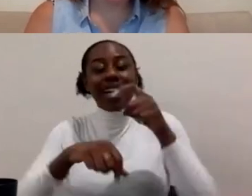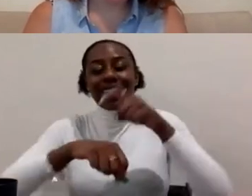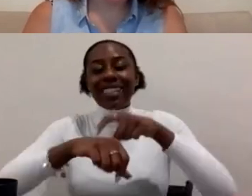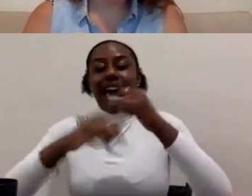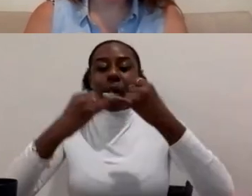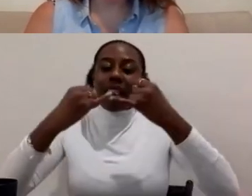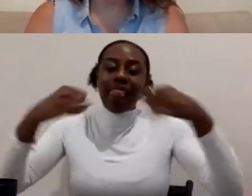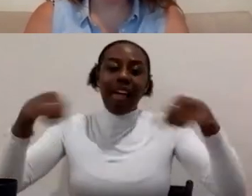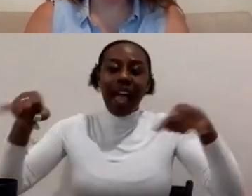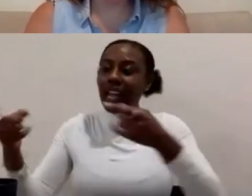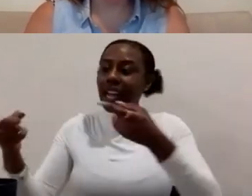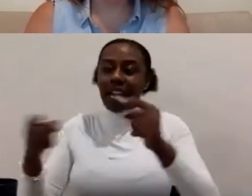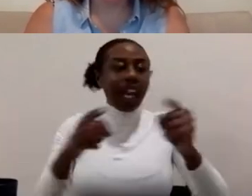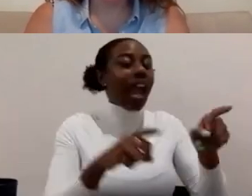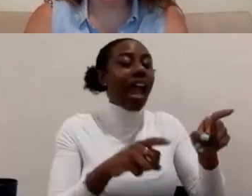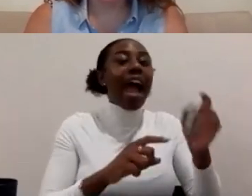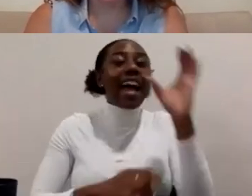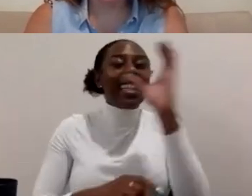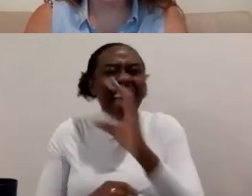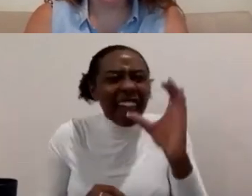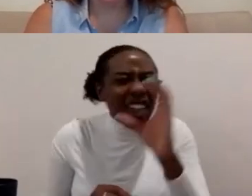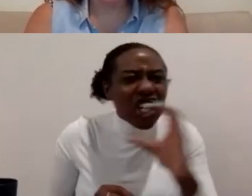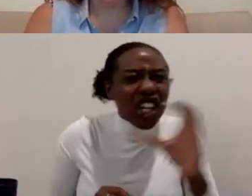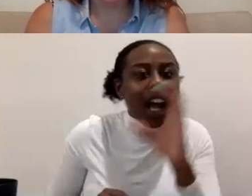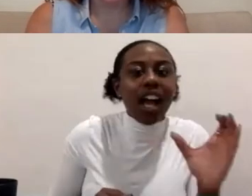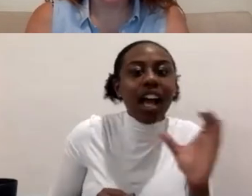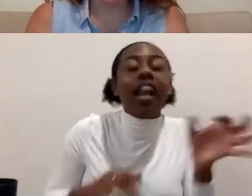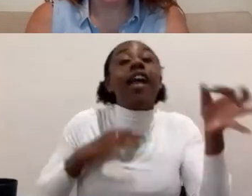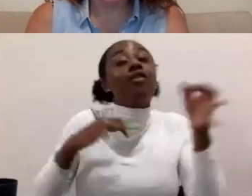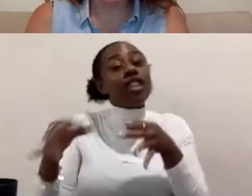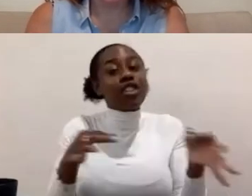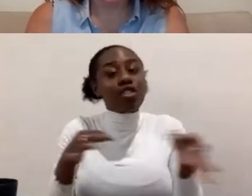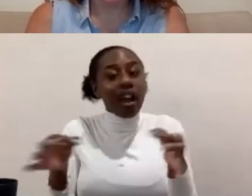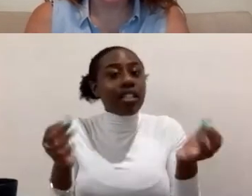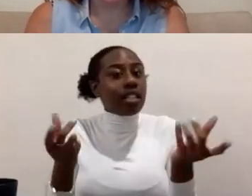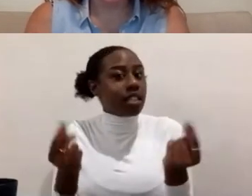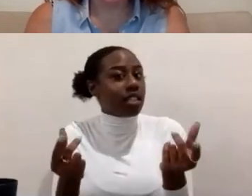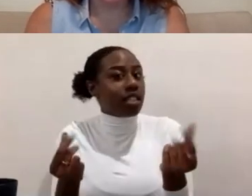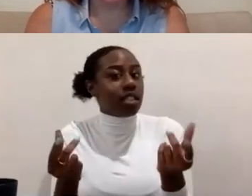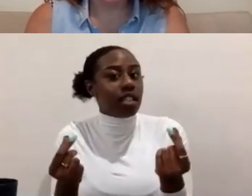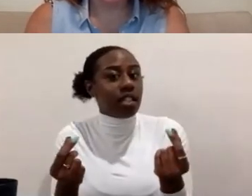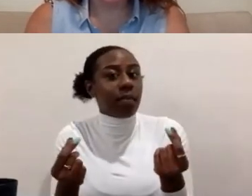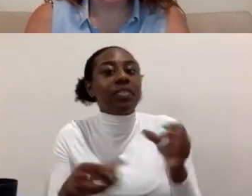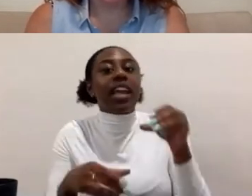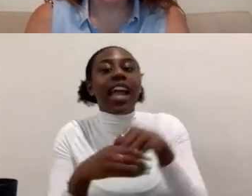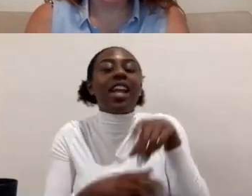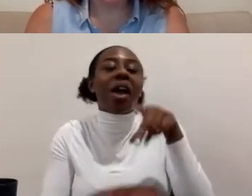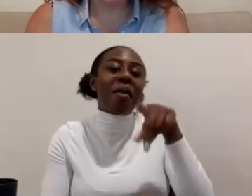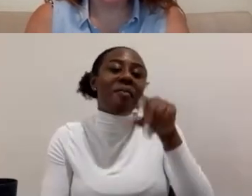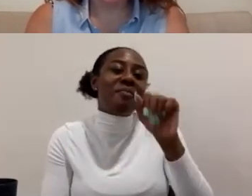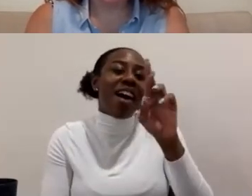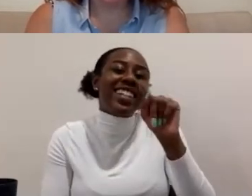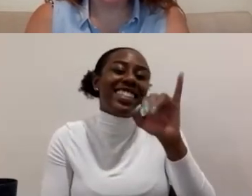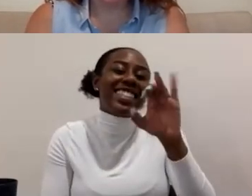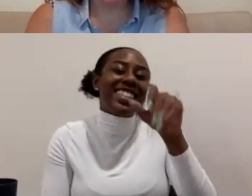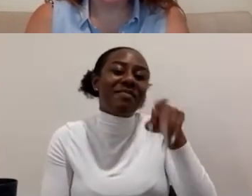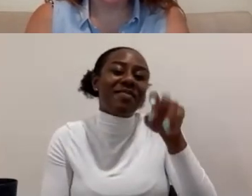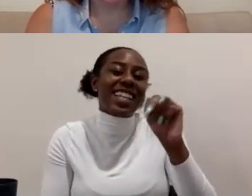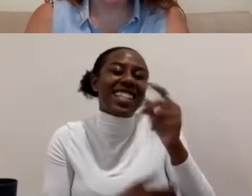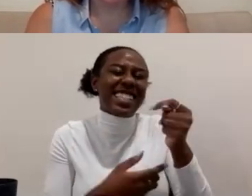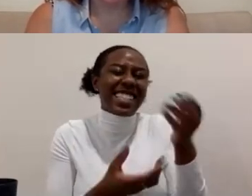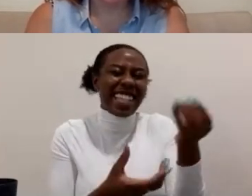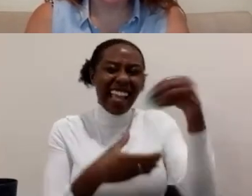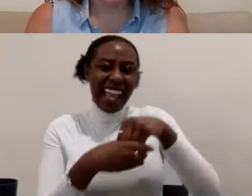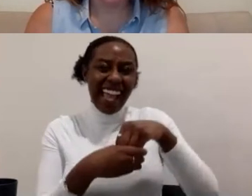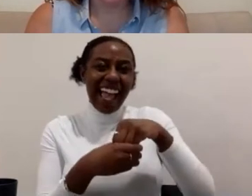The instructions for which are in a participant guide, which I think I might have forgotten to mention that earlier,